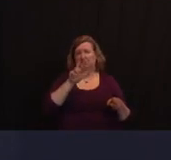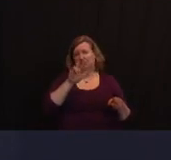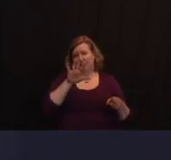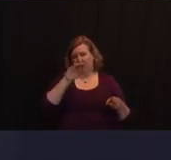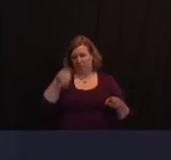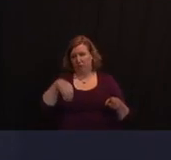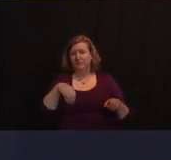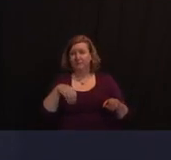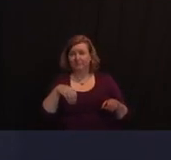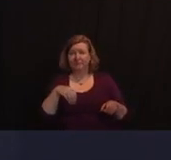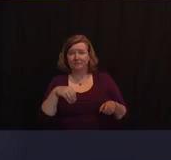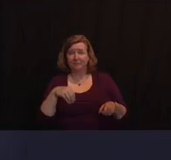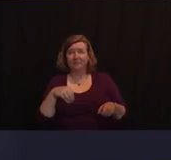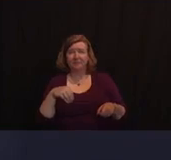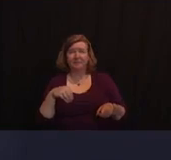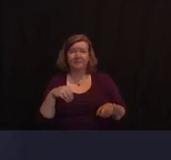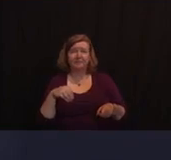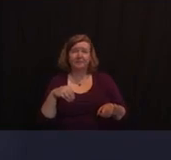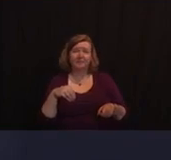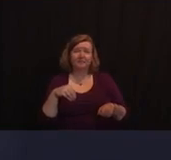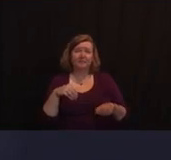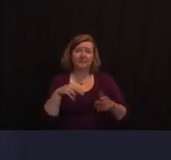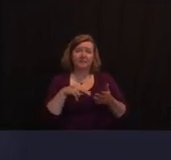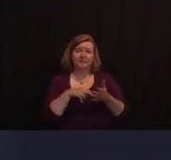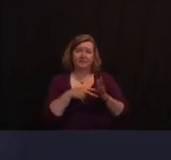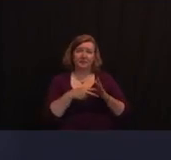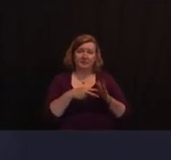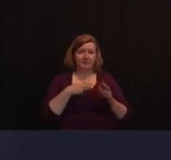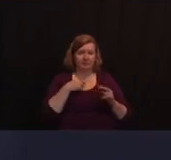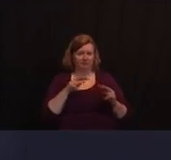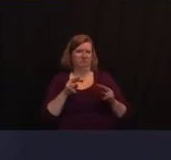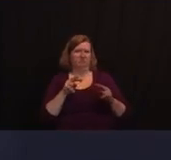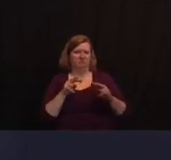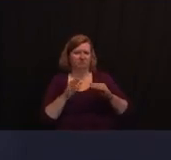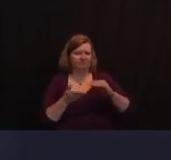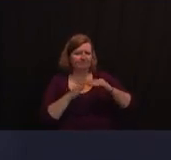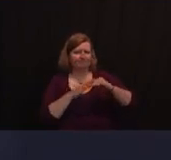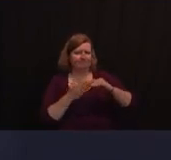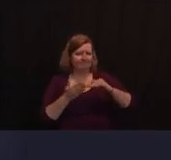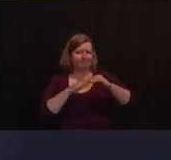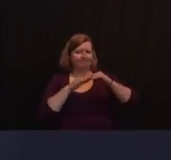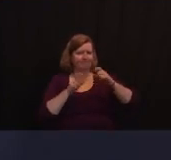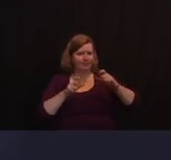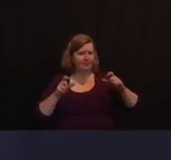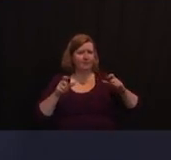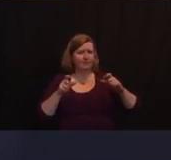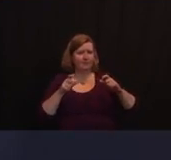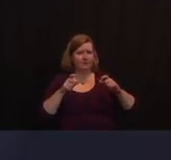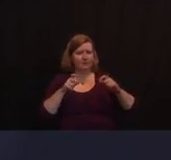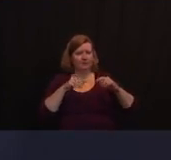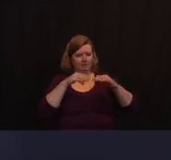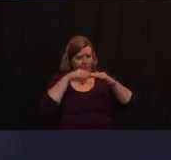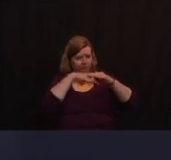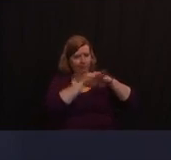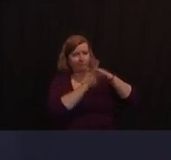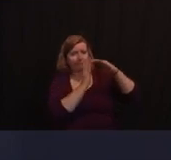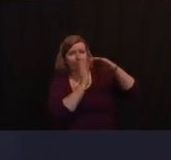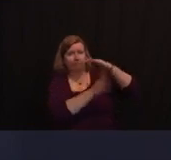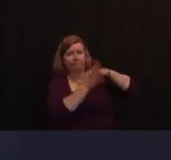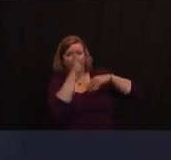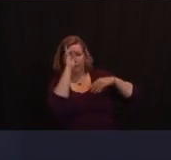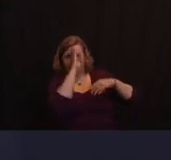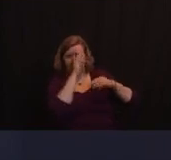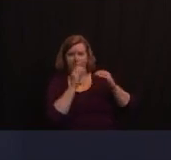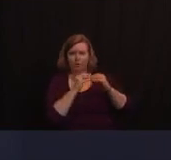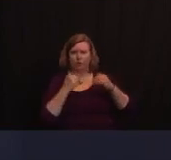35%. So we have seen a rise in those individuals being admitted to the hospital in the younger